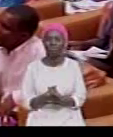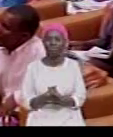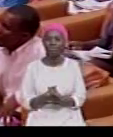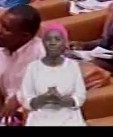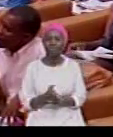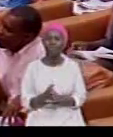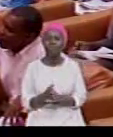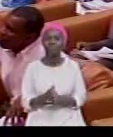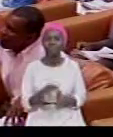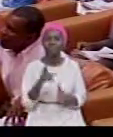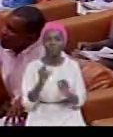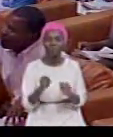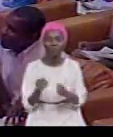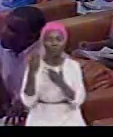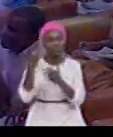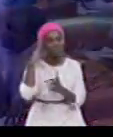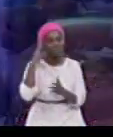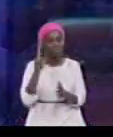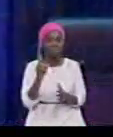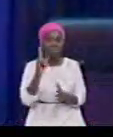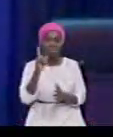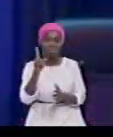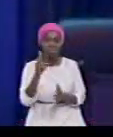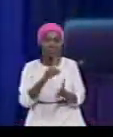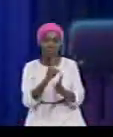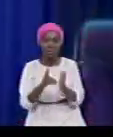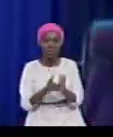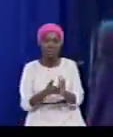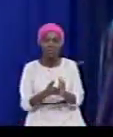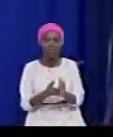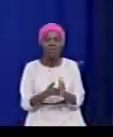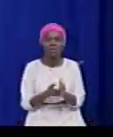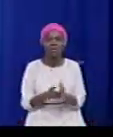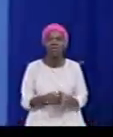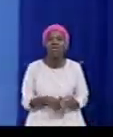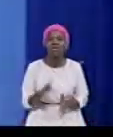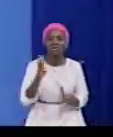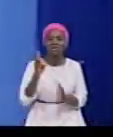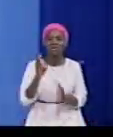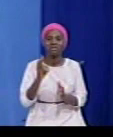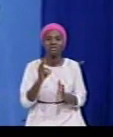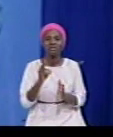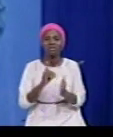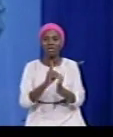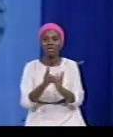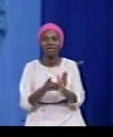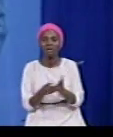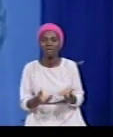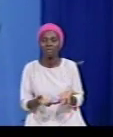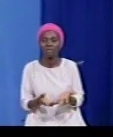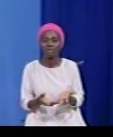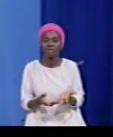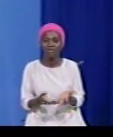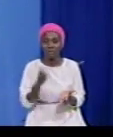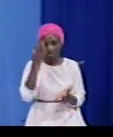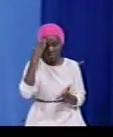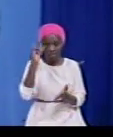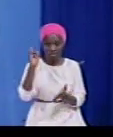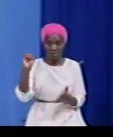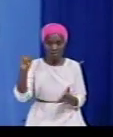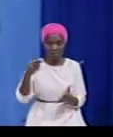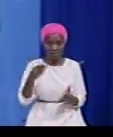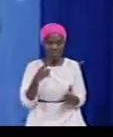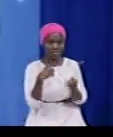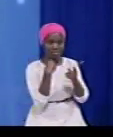wait for 1 hour, 3 hours, 6 hours. Isaiah had spoken to Hezekiah and he had said, "Set your house